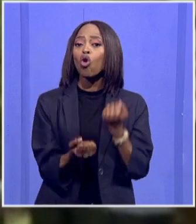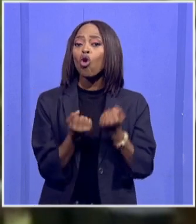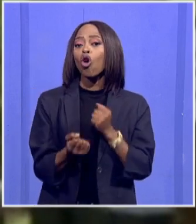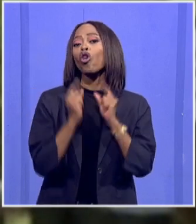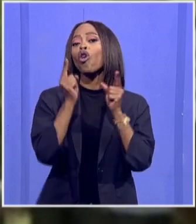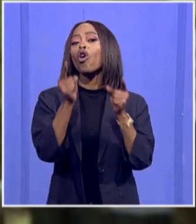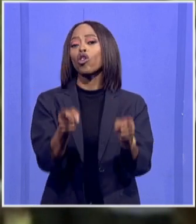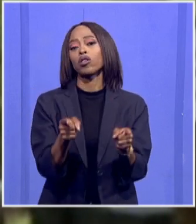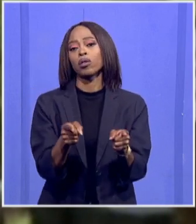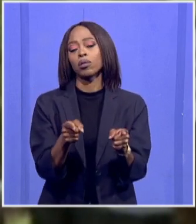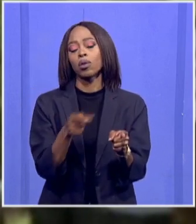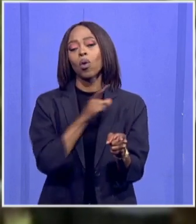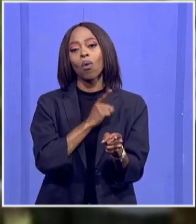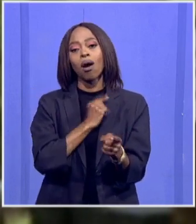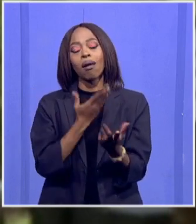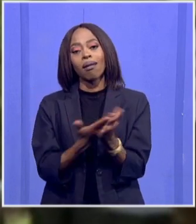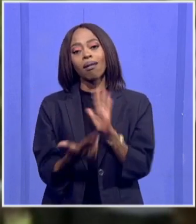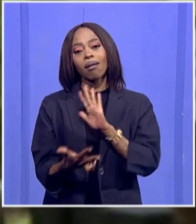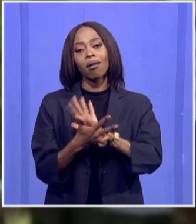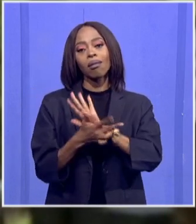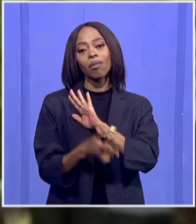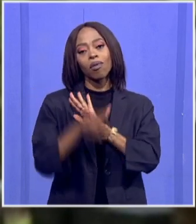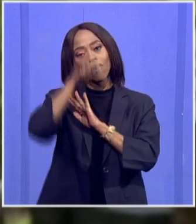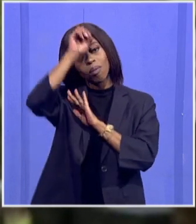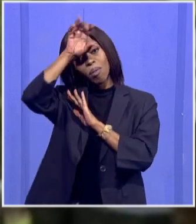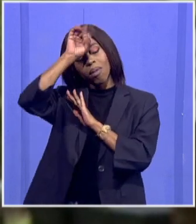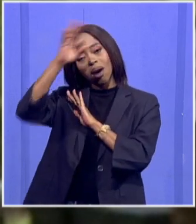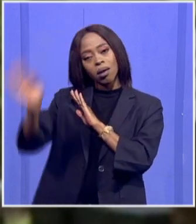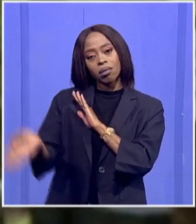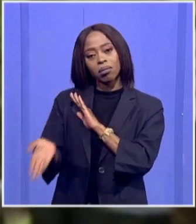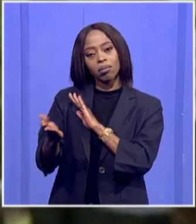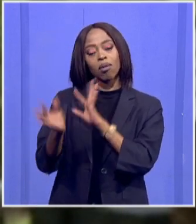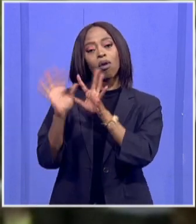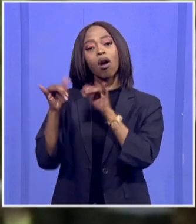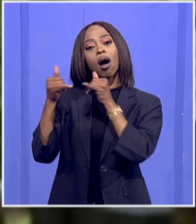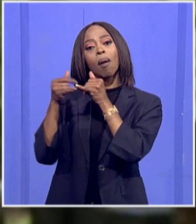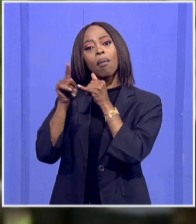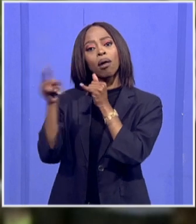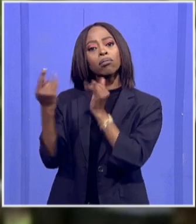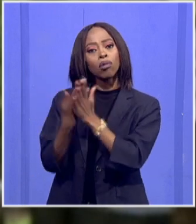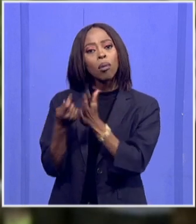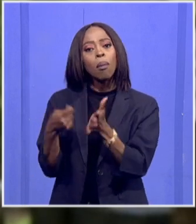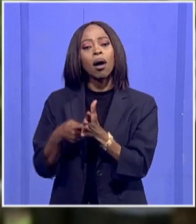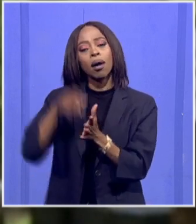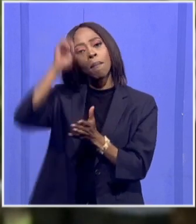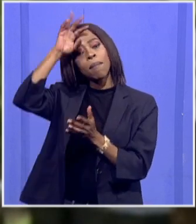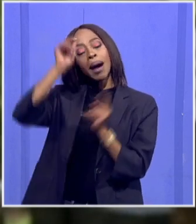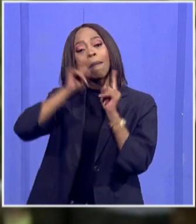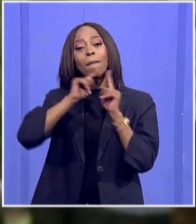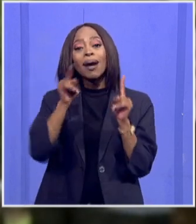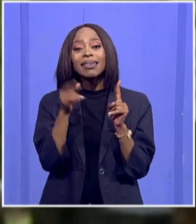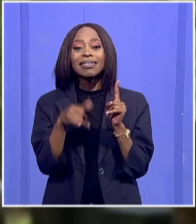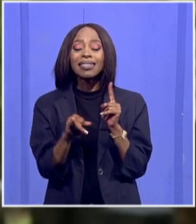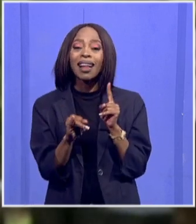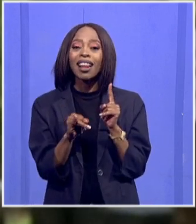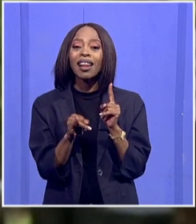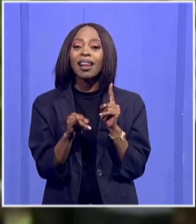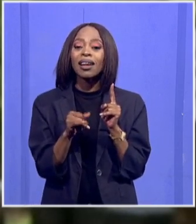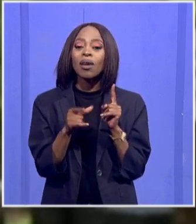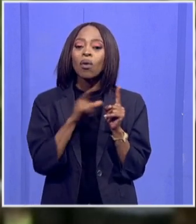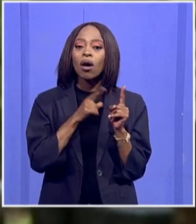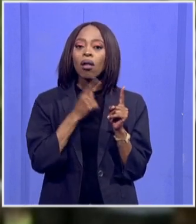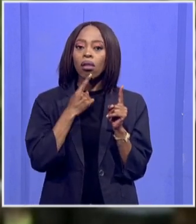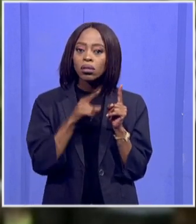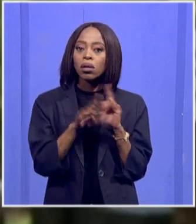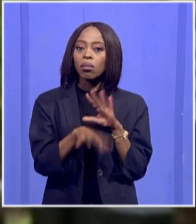issue and give away this mine to a company that's willing to really buy the mine, but part of the condition is the retrieval